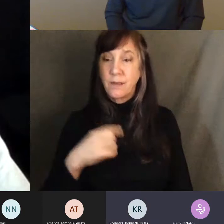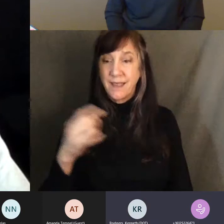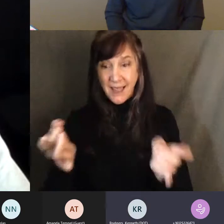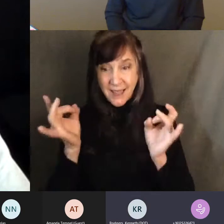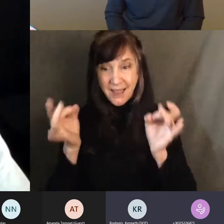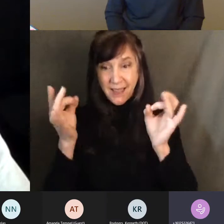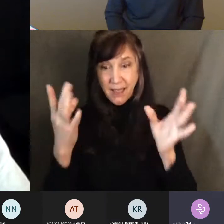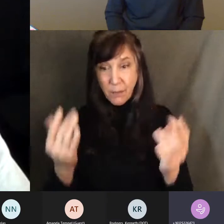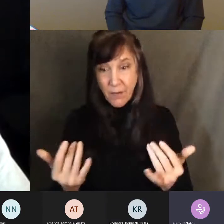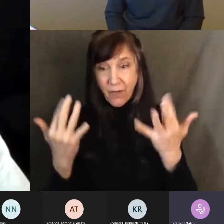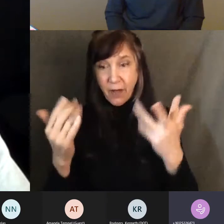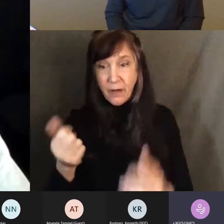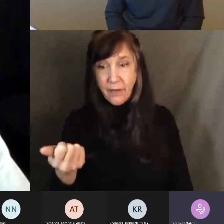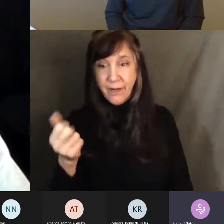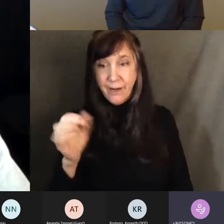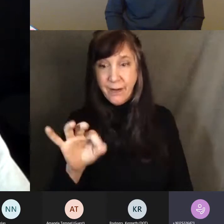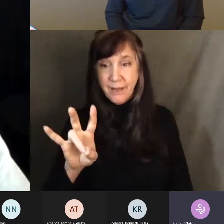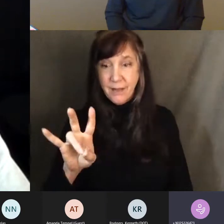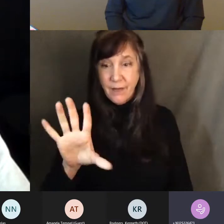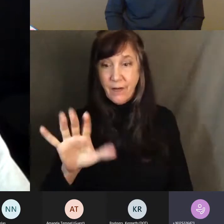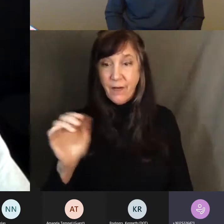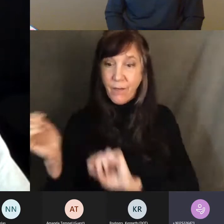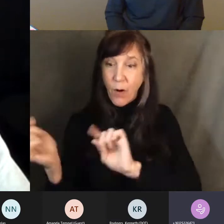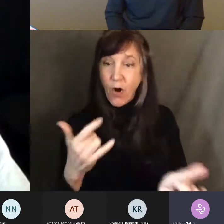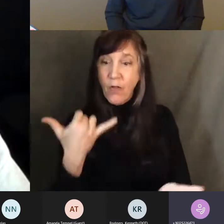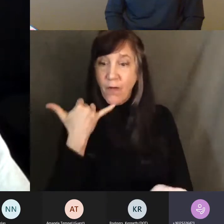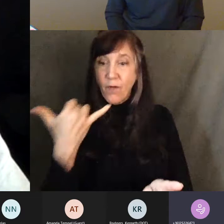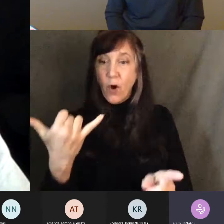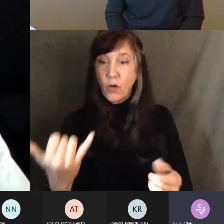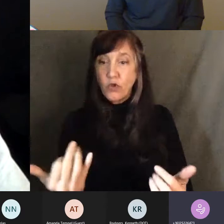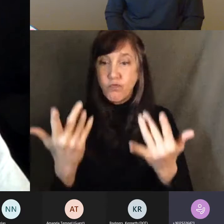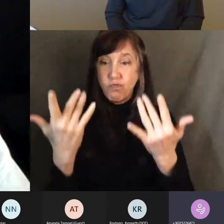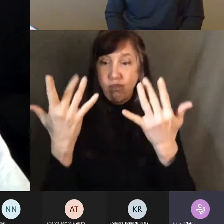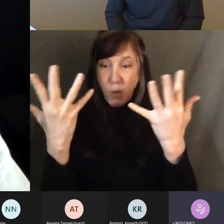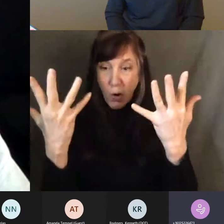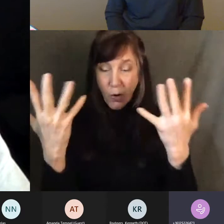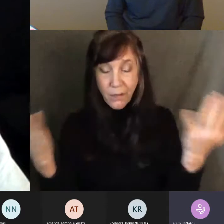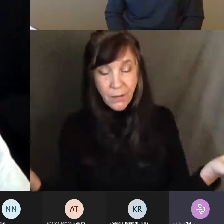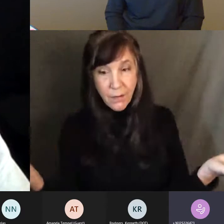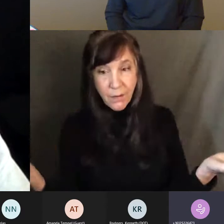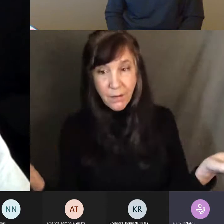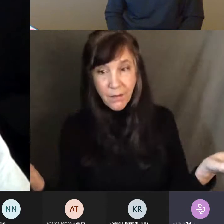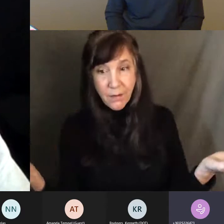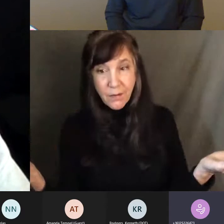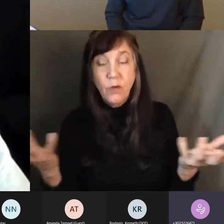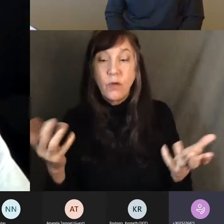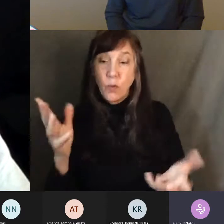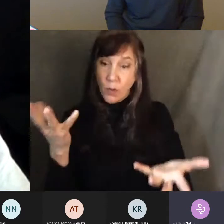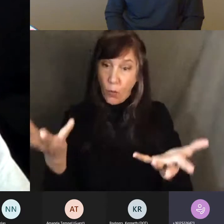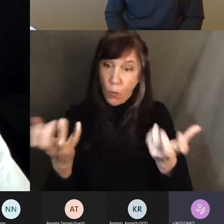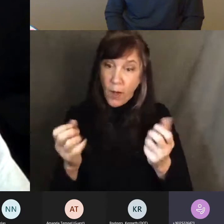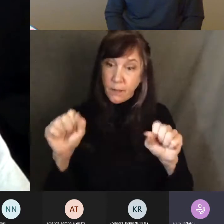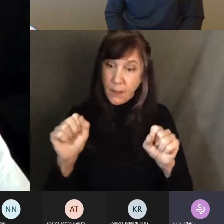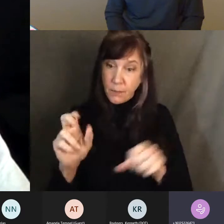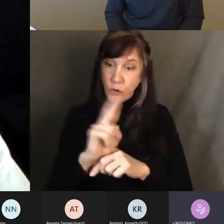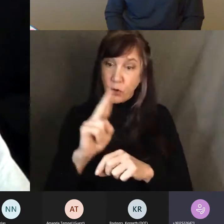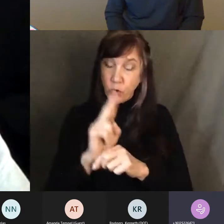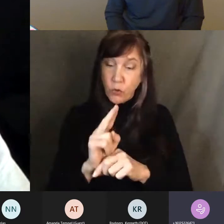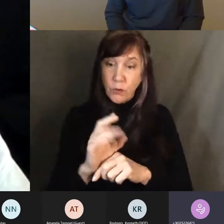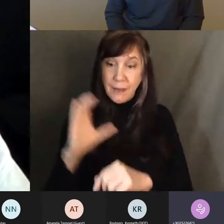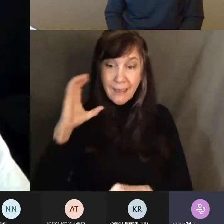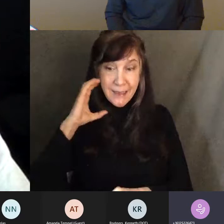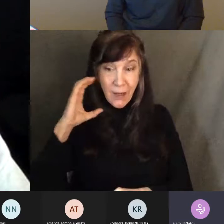in '75, the phones were burned out. And that would be a case where you would want to be able to use something like that, because what I ended up doing is